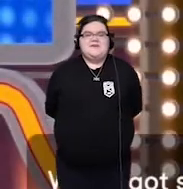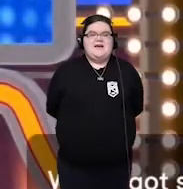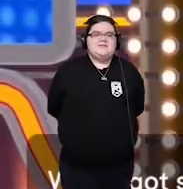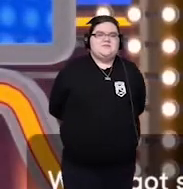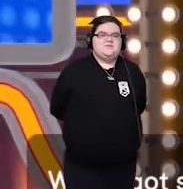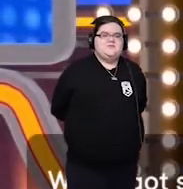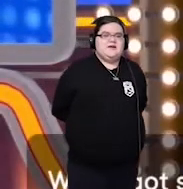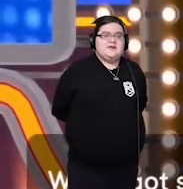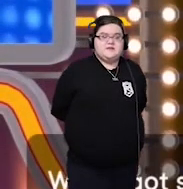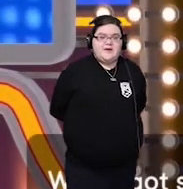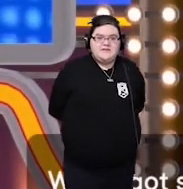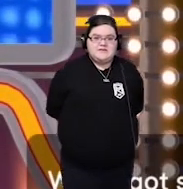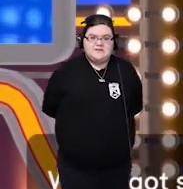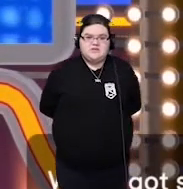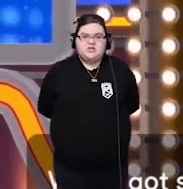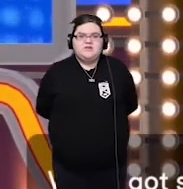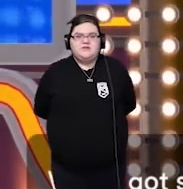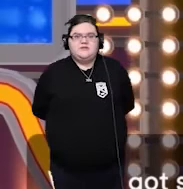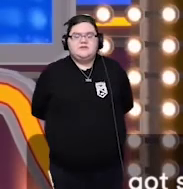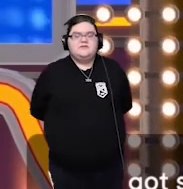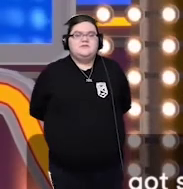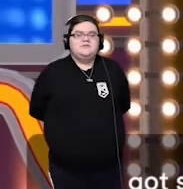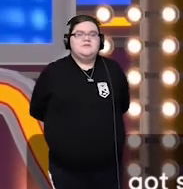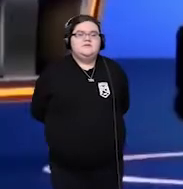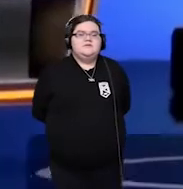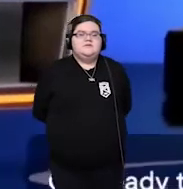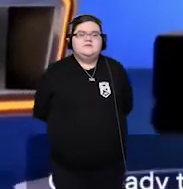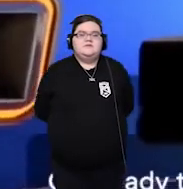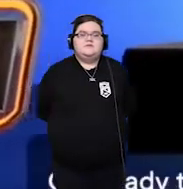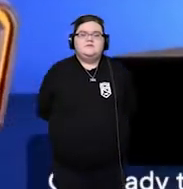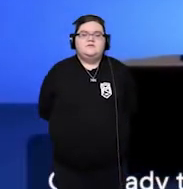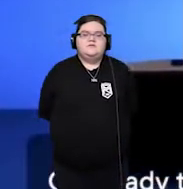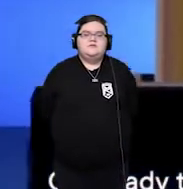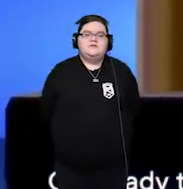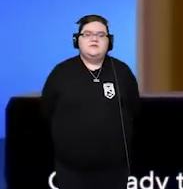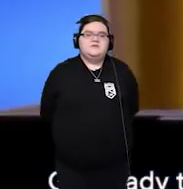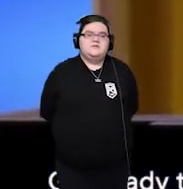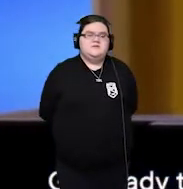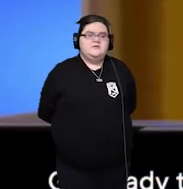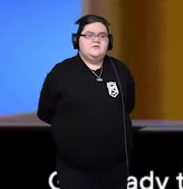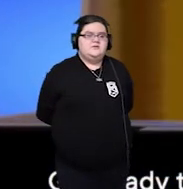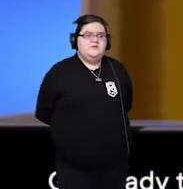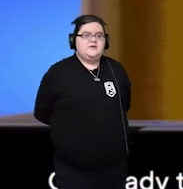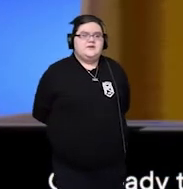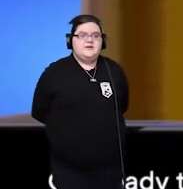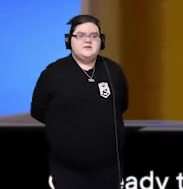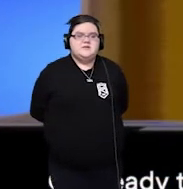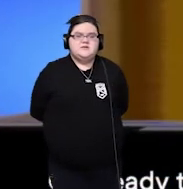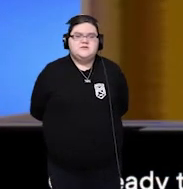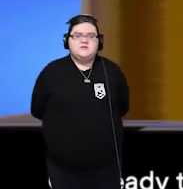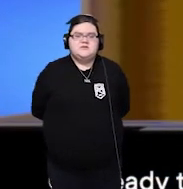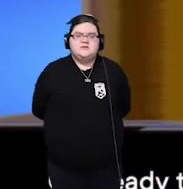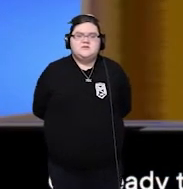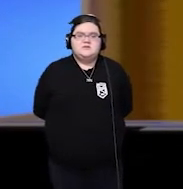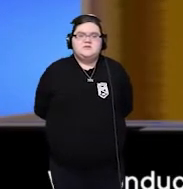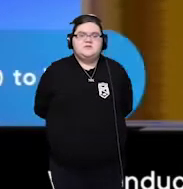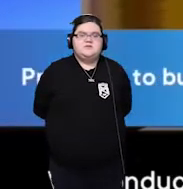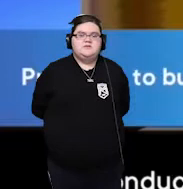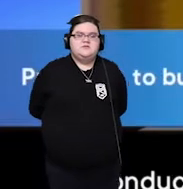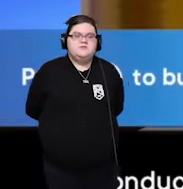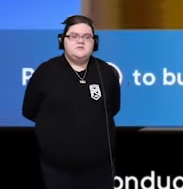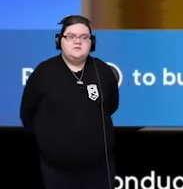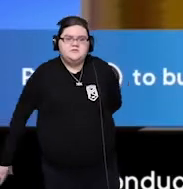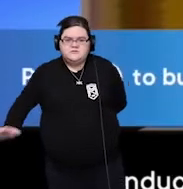What we got? Ooh, we got seven. Jeez. More chances. Get ready to buzz in when you have an answer. All right.